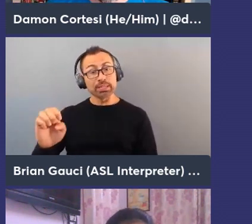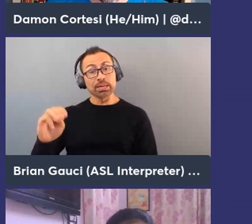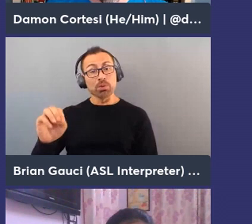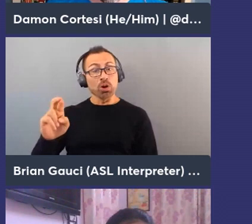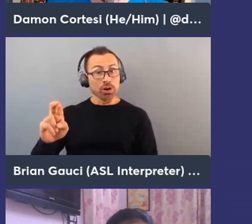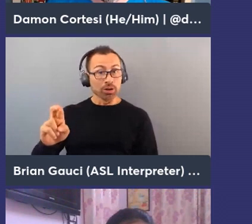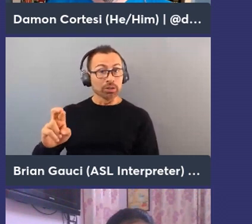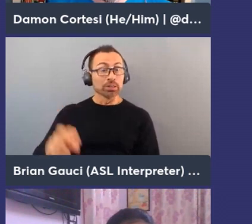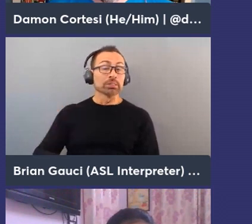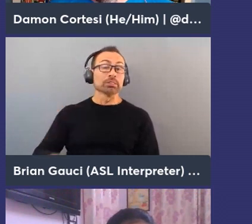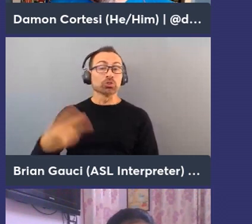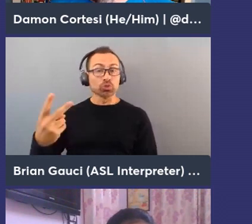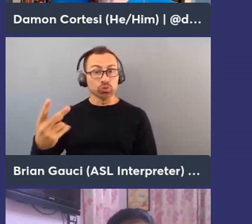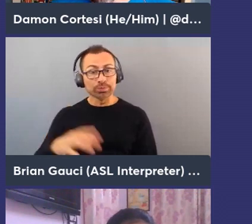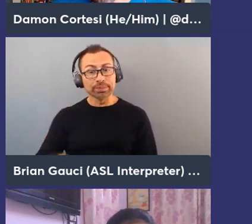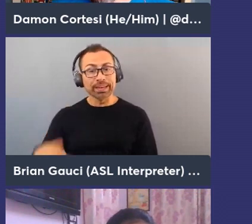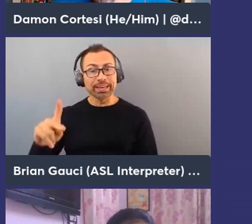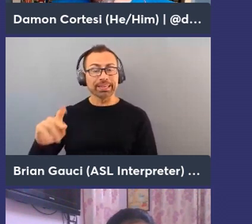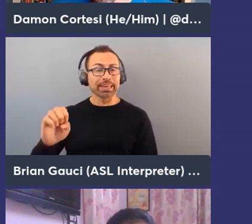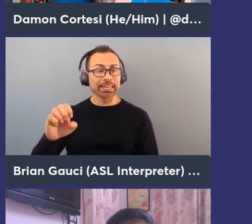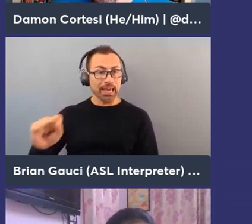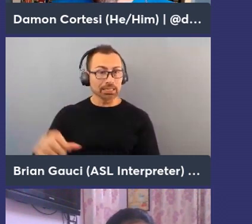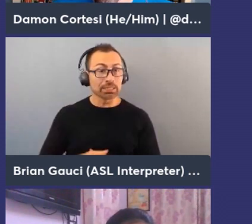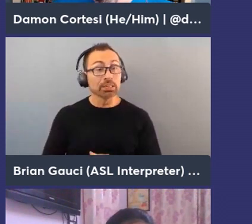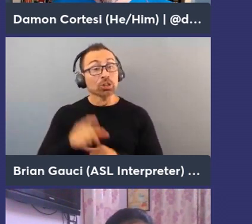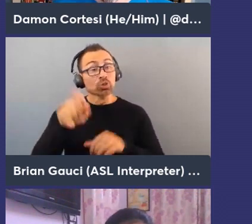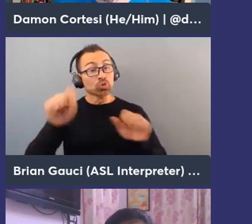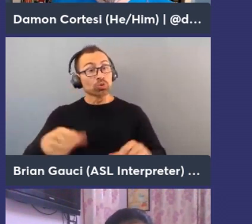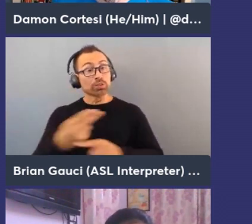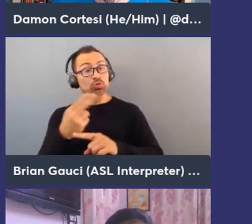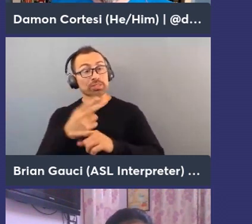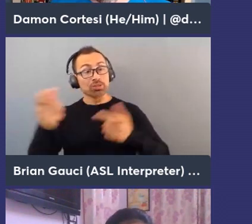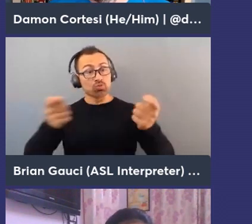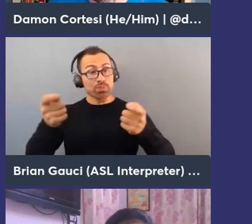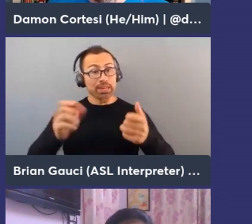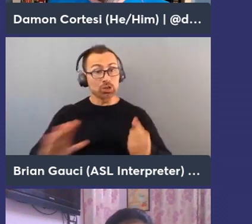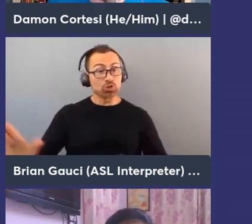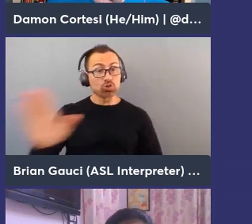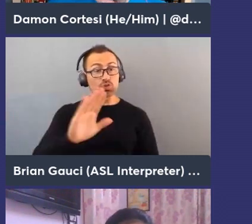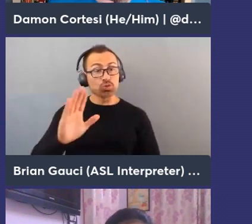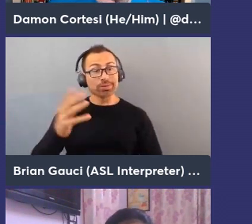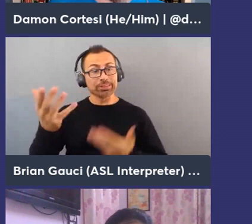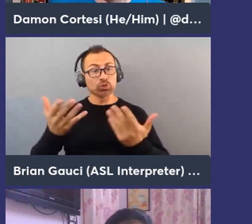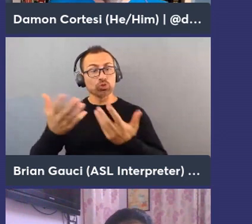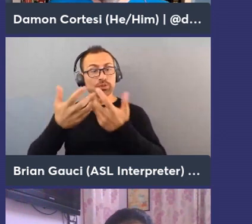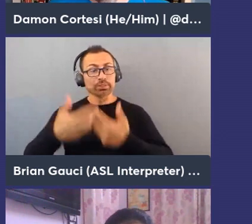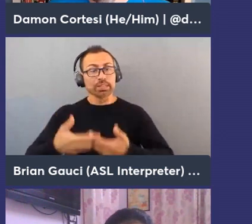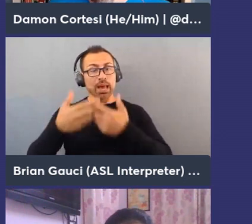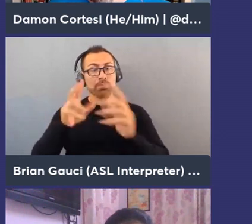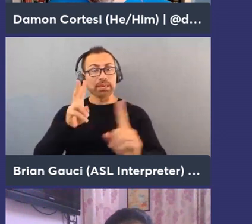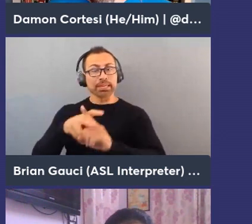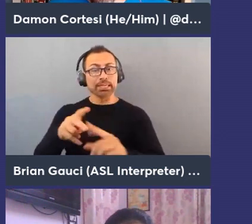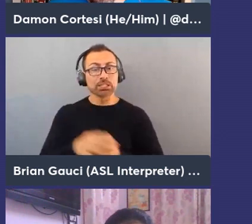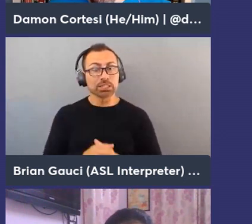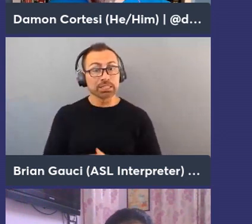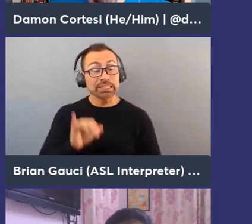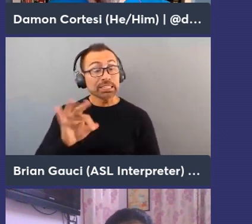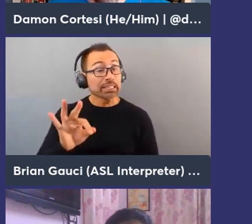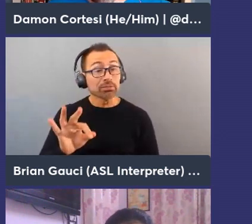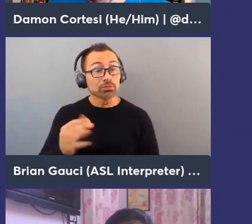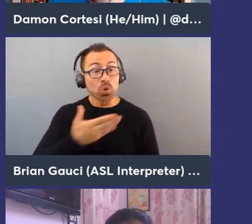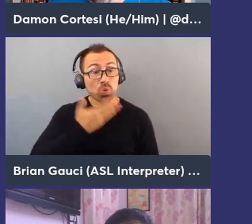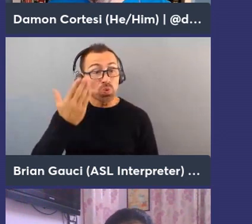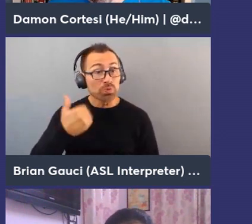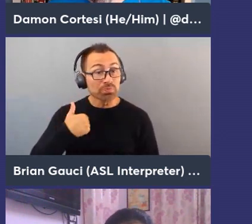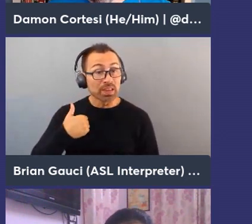you can use the EMR Studio to manage your serverless applications. So I'm going to go ahead, click Manage Applications. If you don't have EMR Studio, you can click